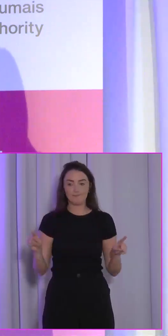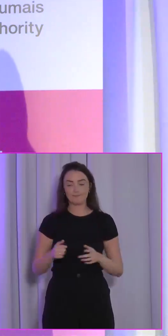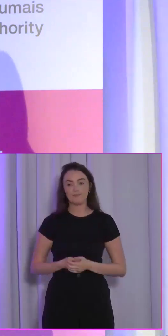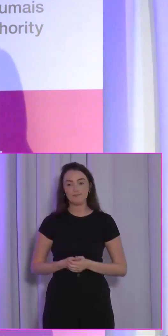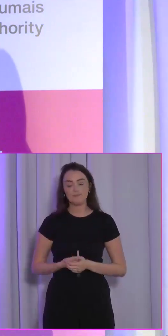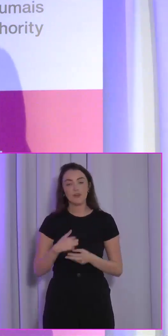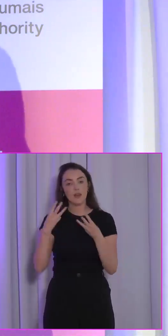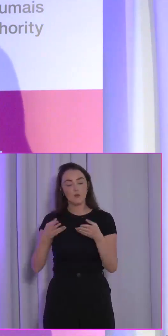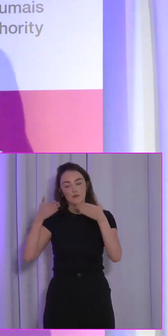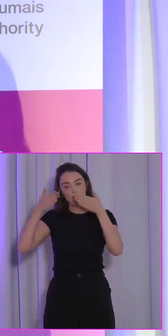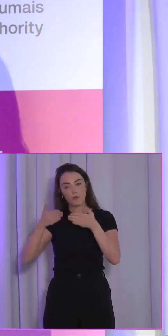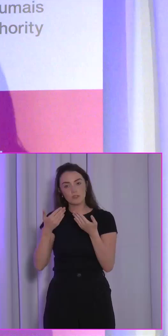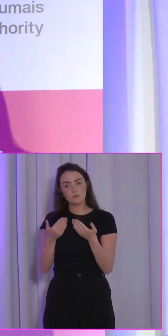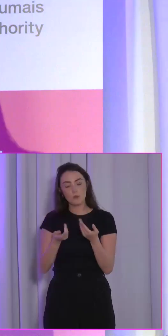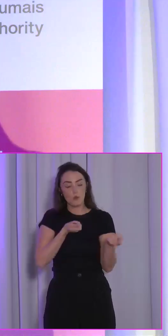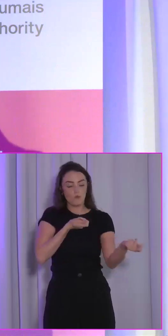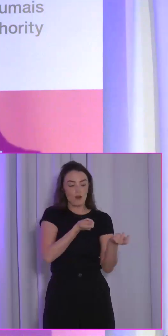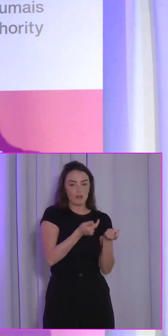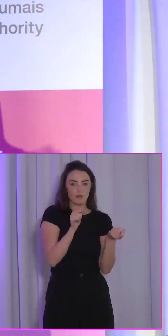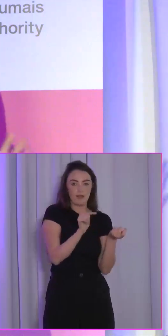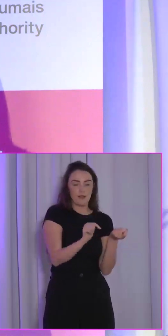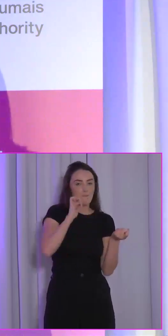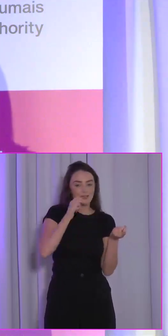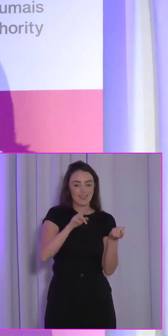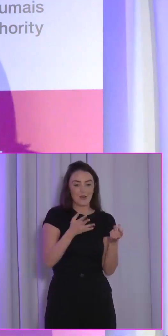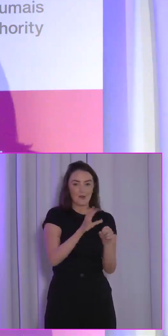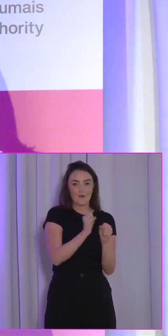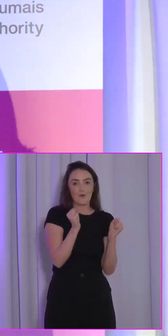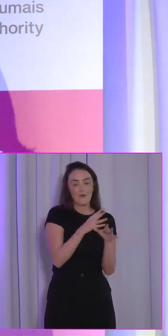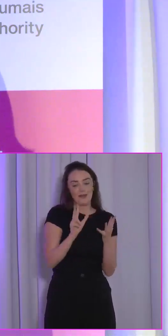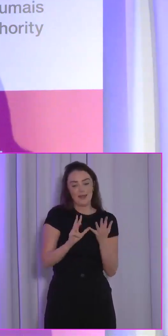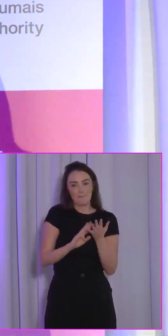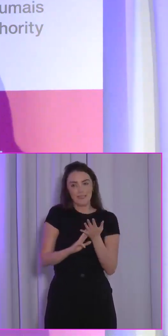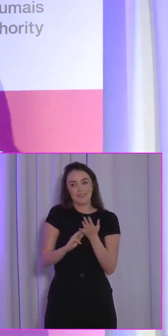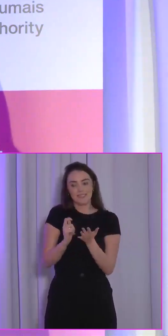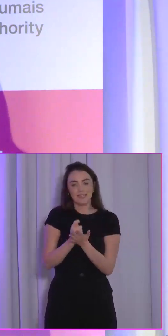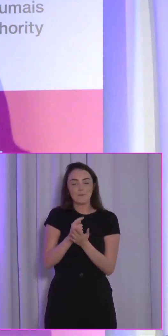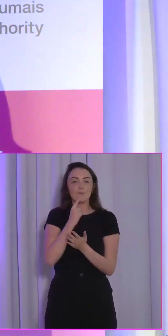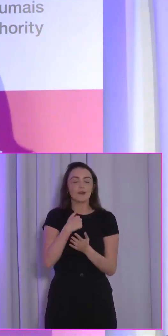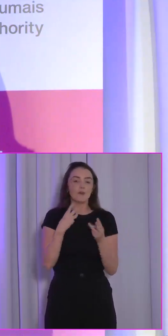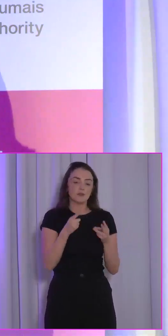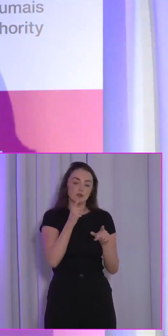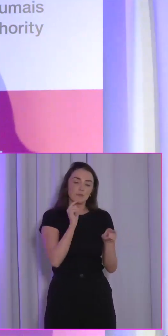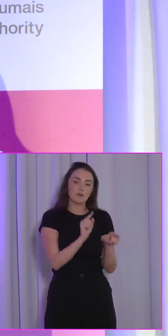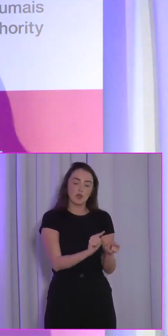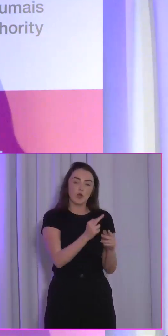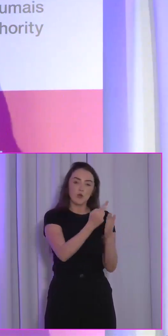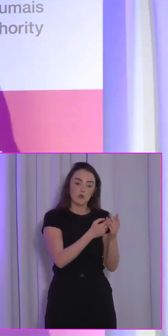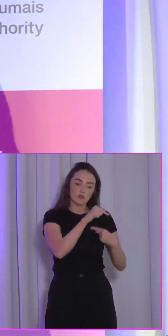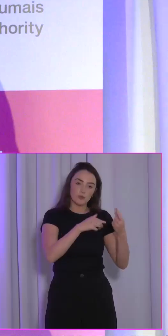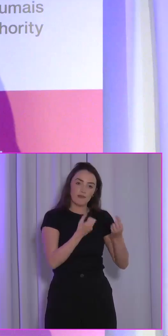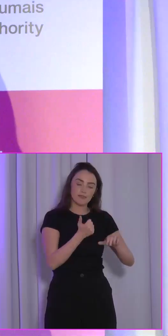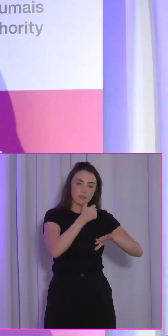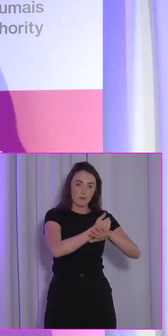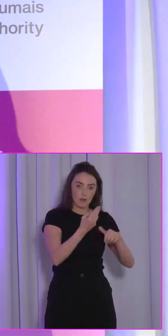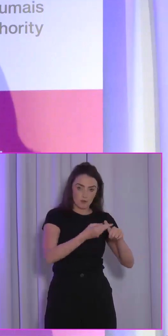to focus really on the regulatory side because I can't cover it all in 8 minutes. So I'll talk about the rules that we have in place